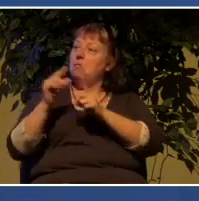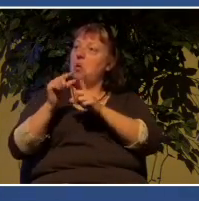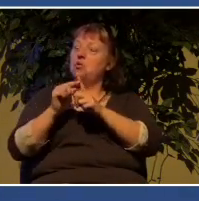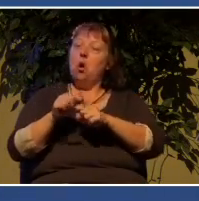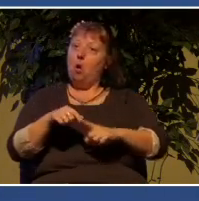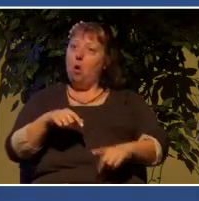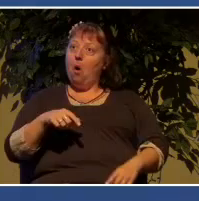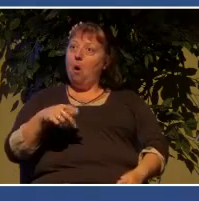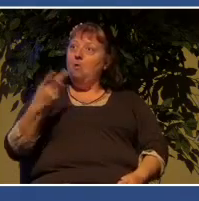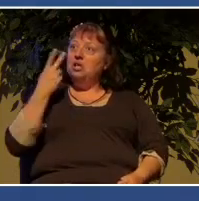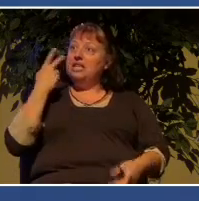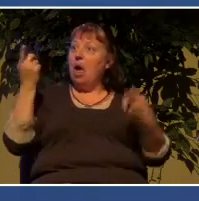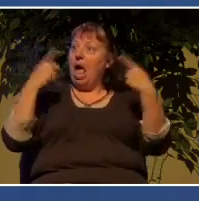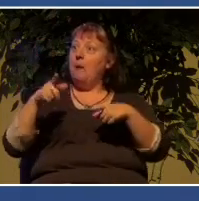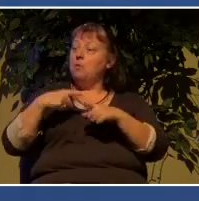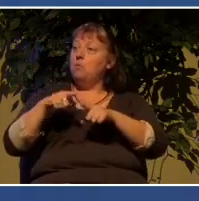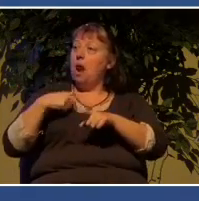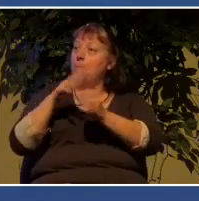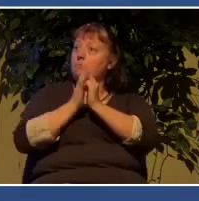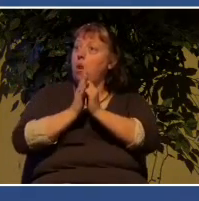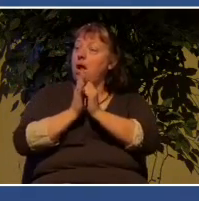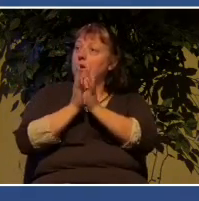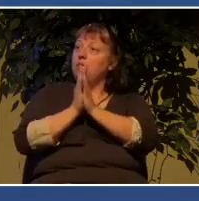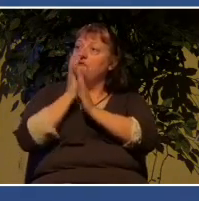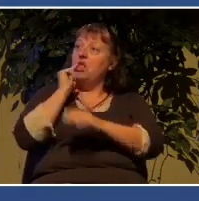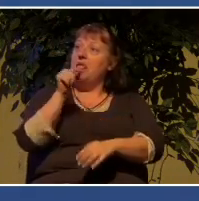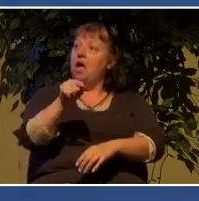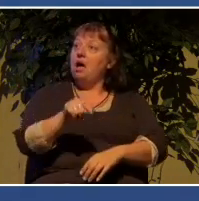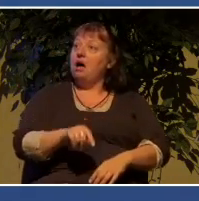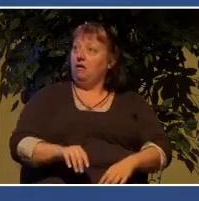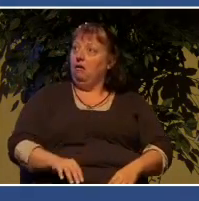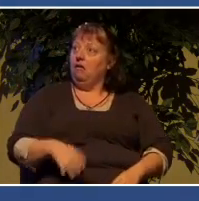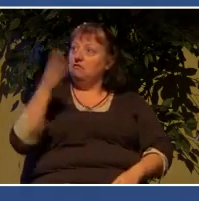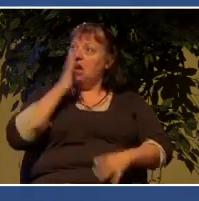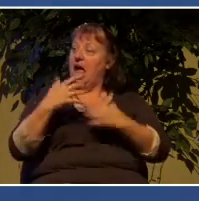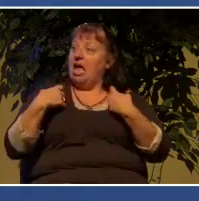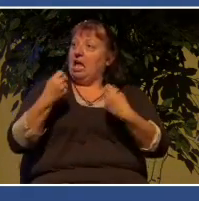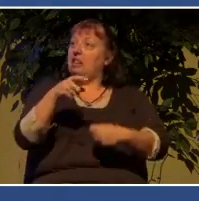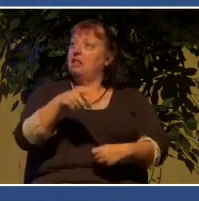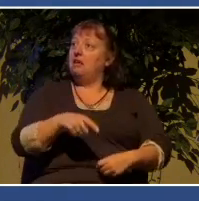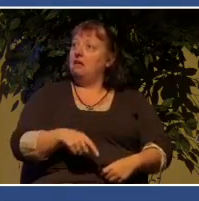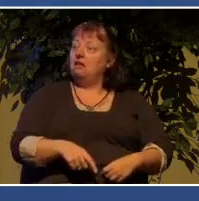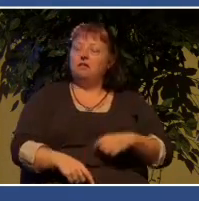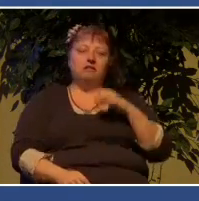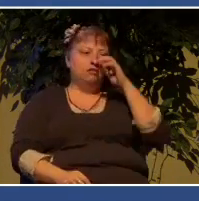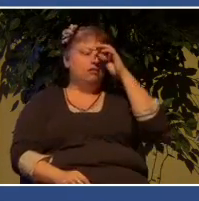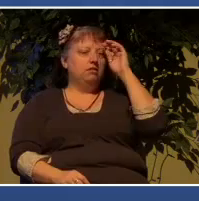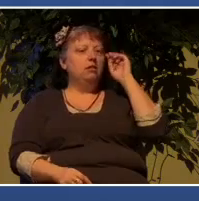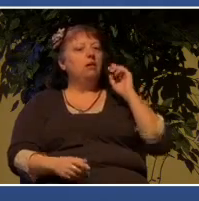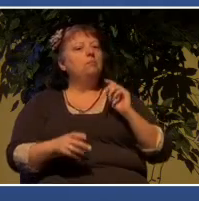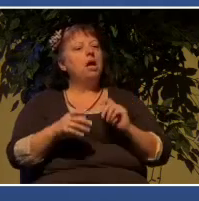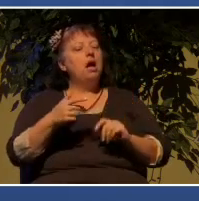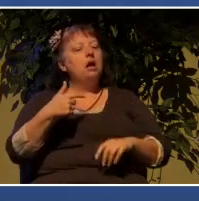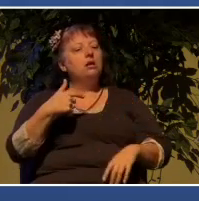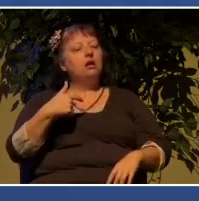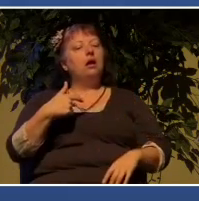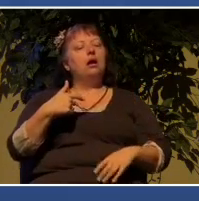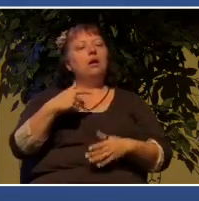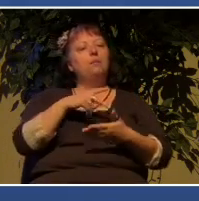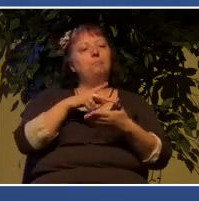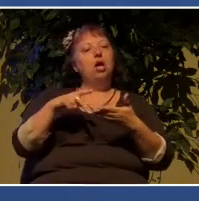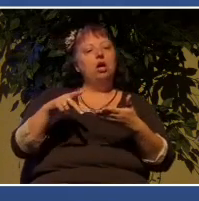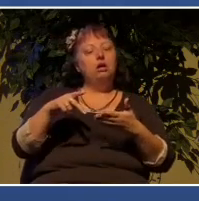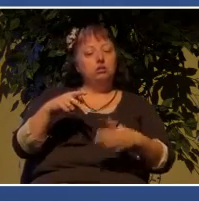for that person. God heals them all. And maybe he does. But if I speak in the tongues of men and of